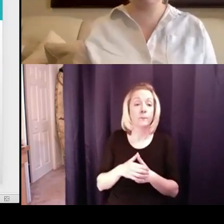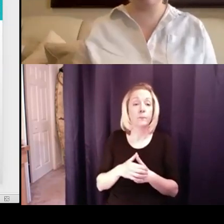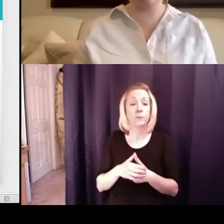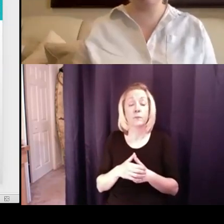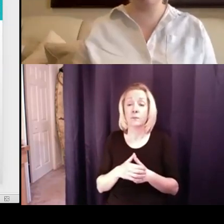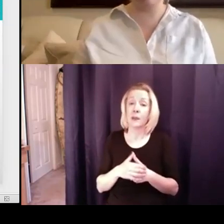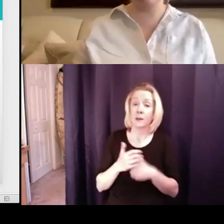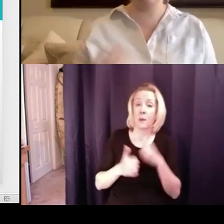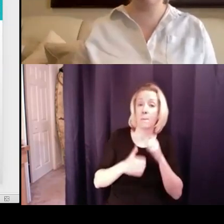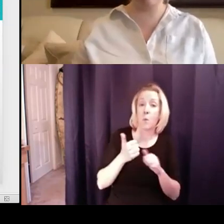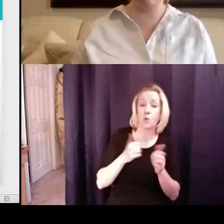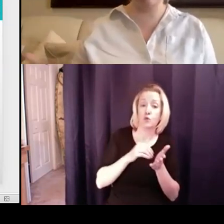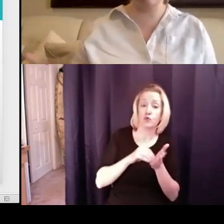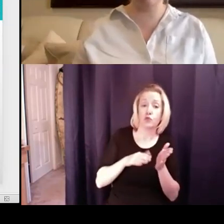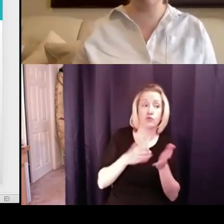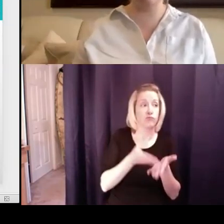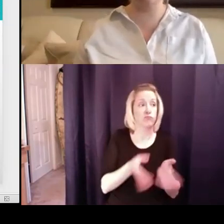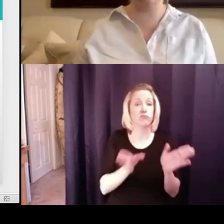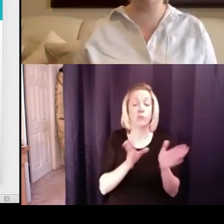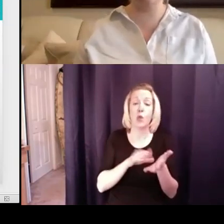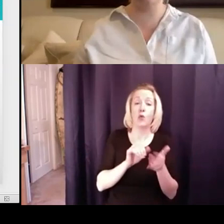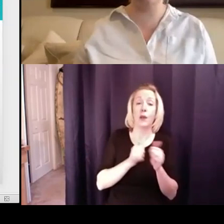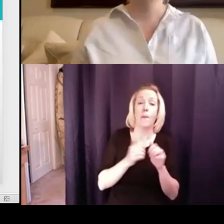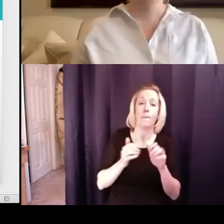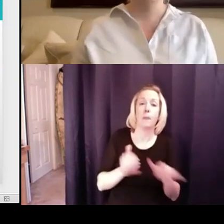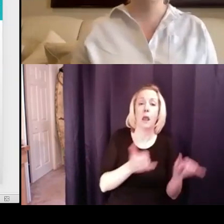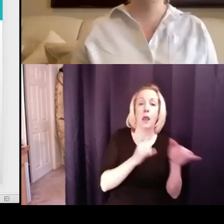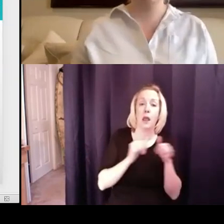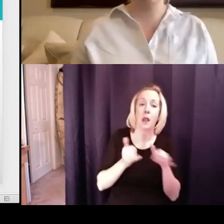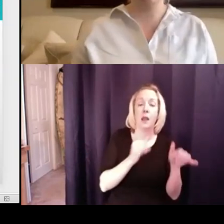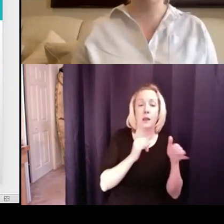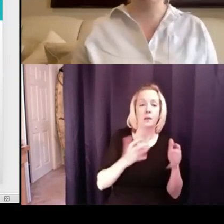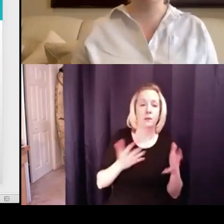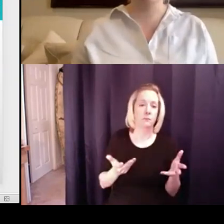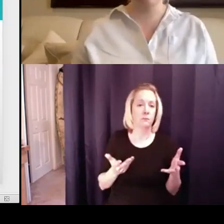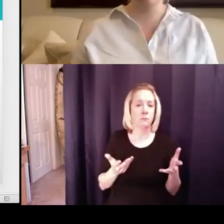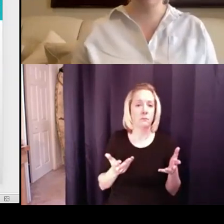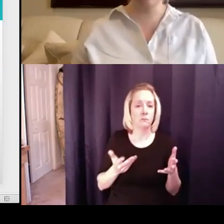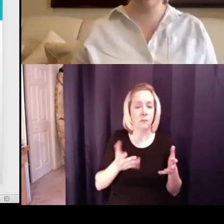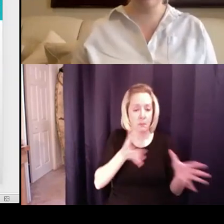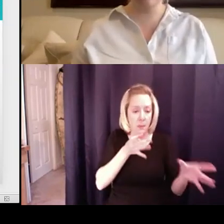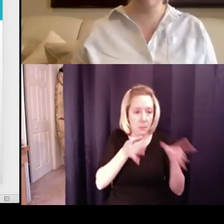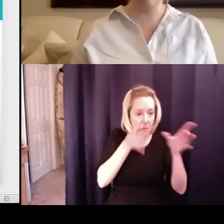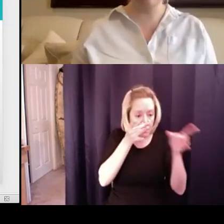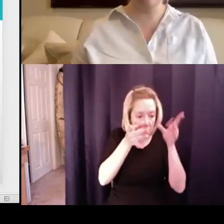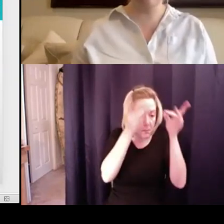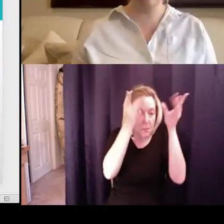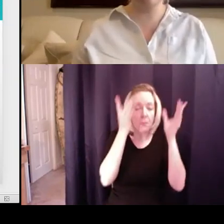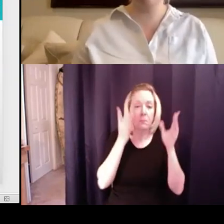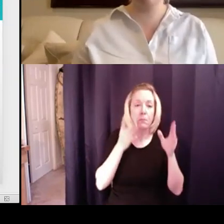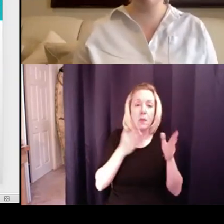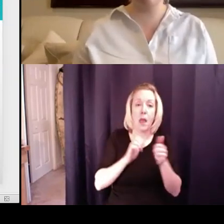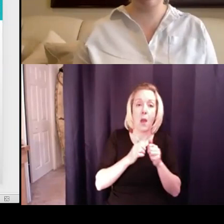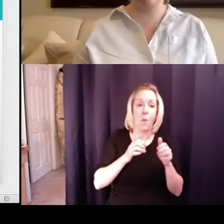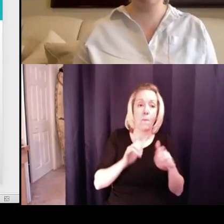we're learning through play, and we're expecting our children to learn through play. And it's kind of unfortunate. I think a lot of the kids that